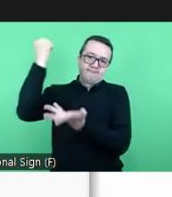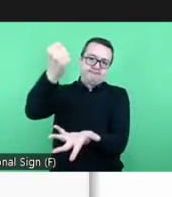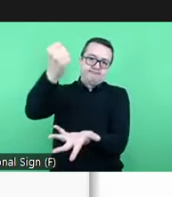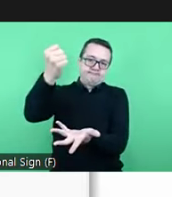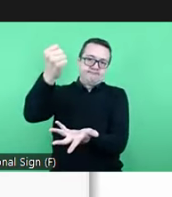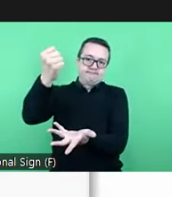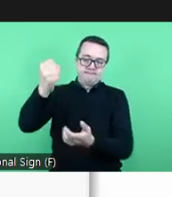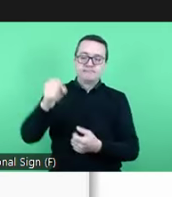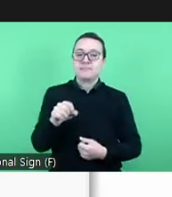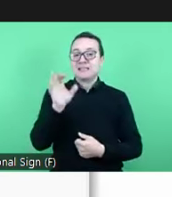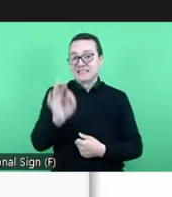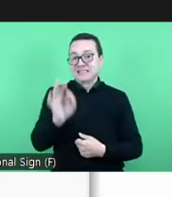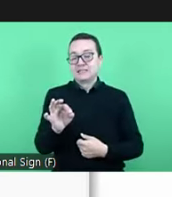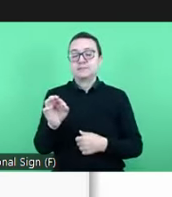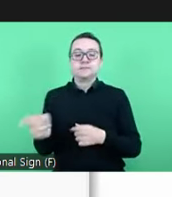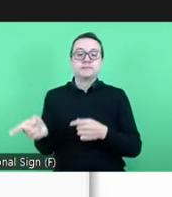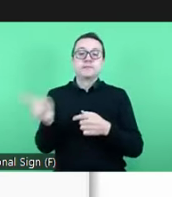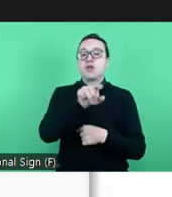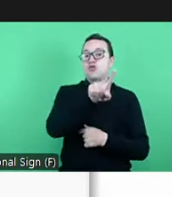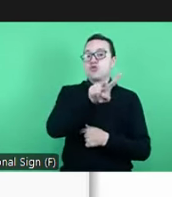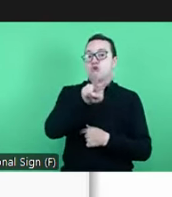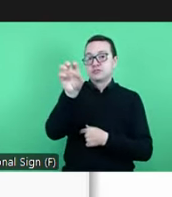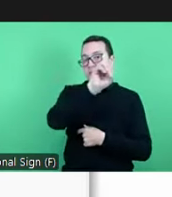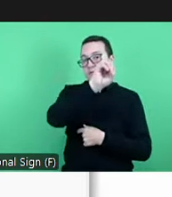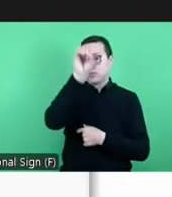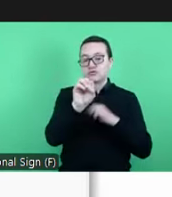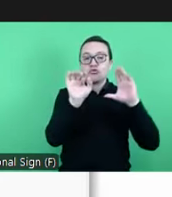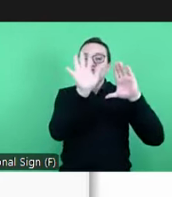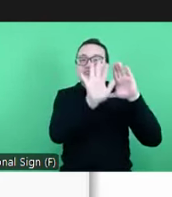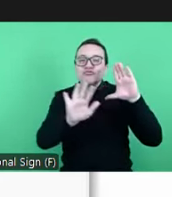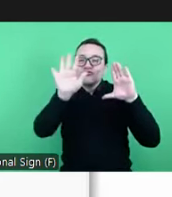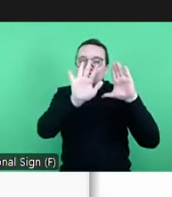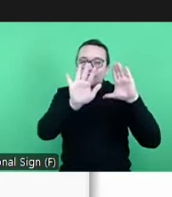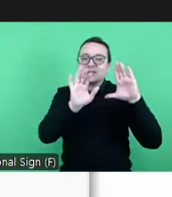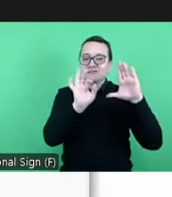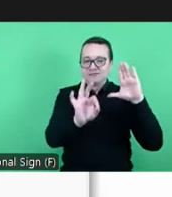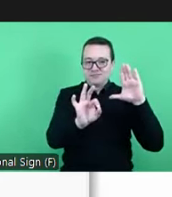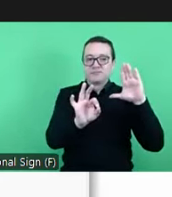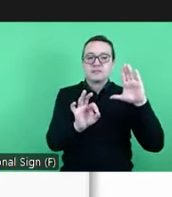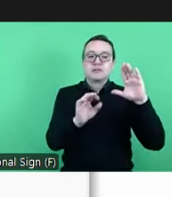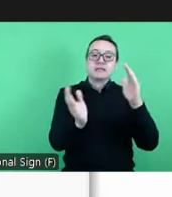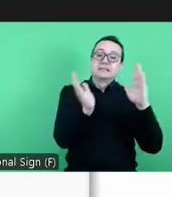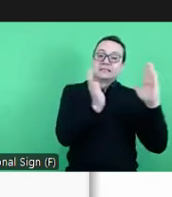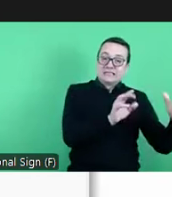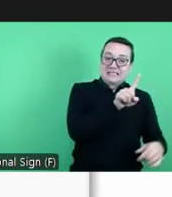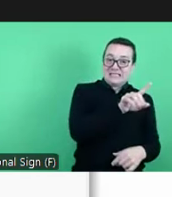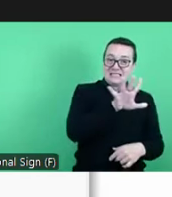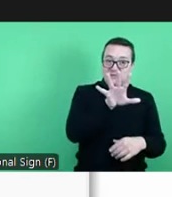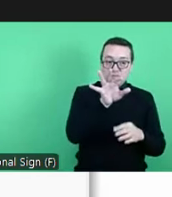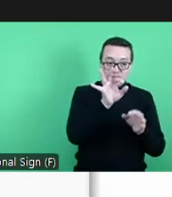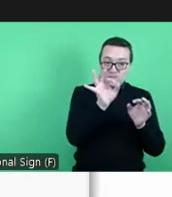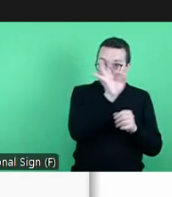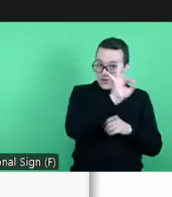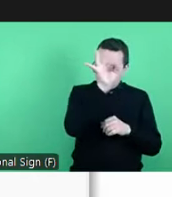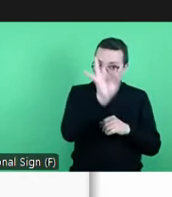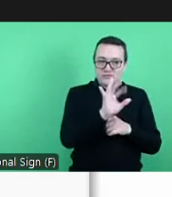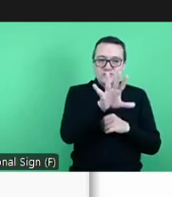federal dos government, recursos vêm dos at least municípios, das cidades, 12% que from the têm por states, and obrigação at colocar esse least recurso da saúde. 15% from